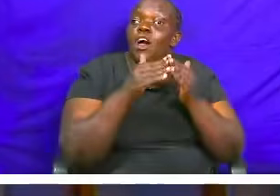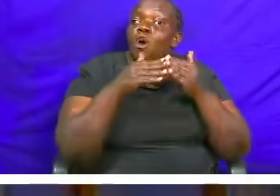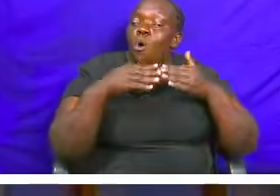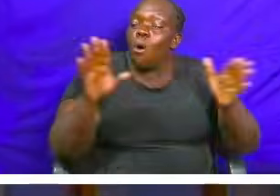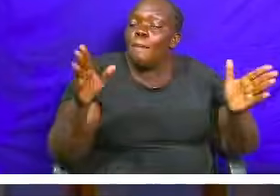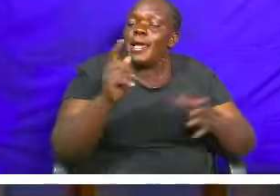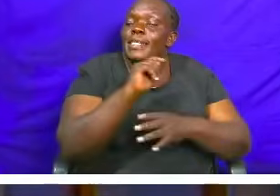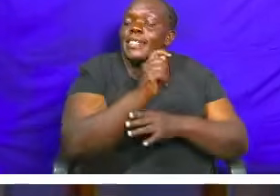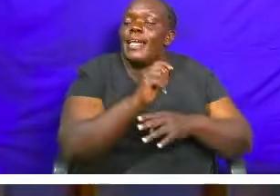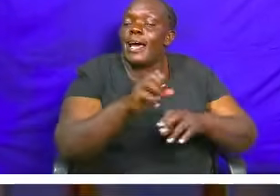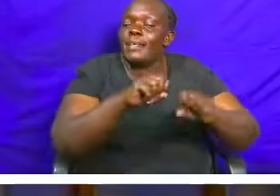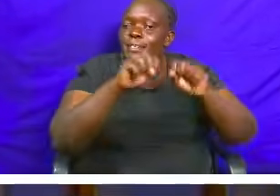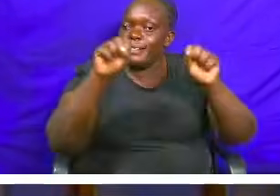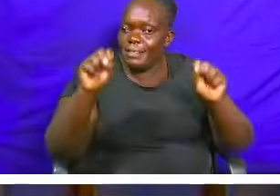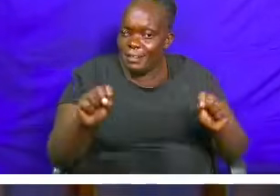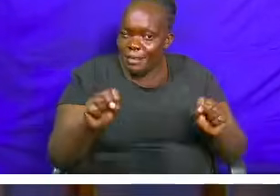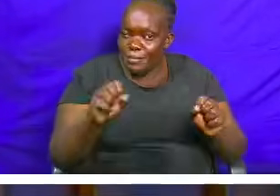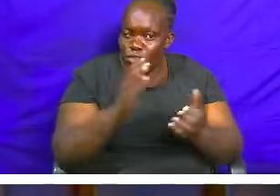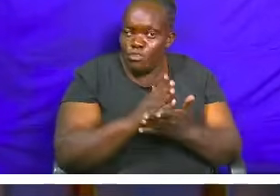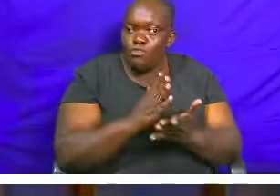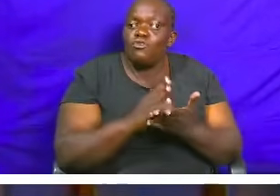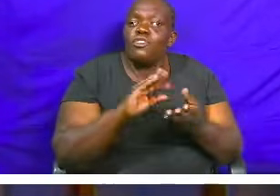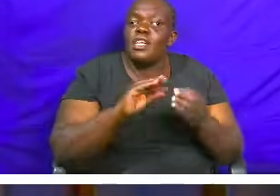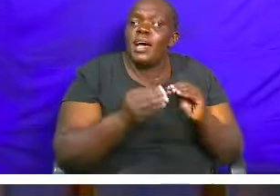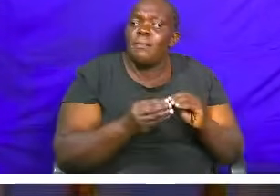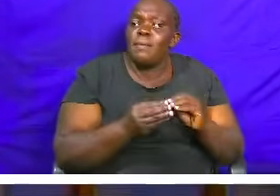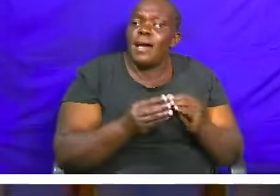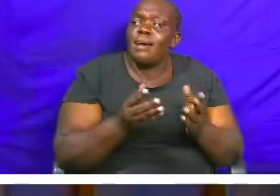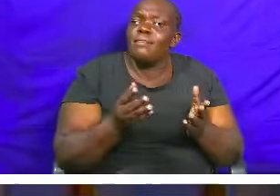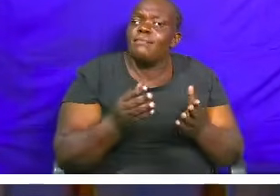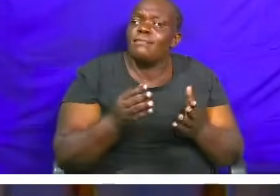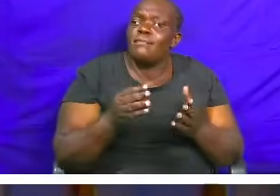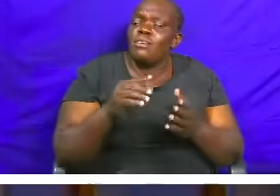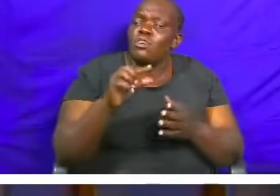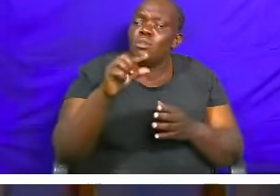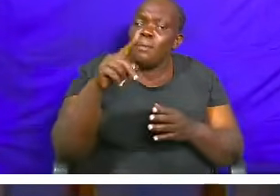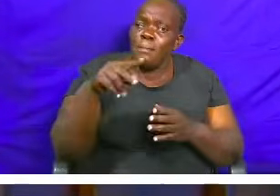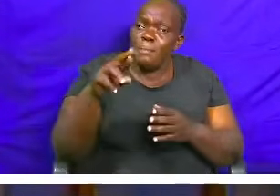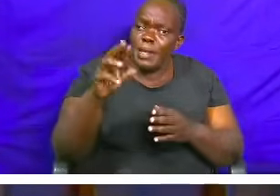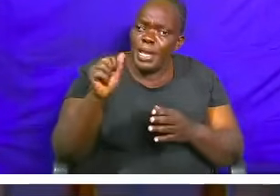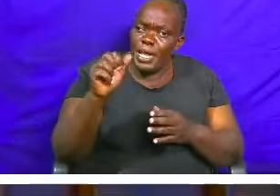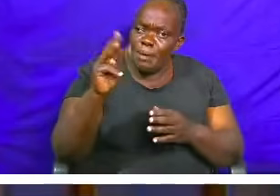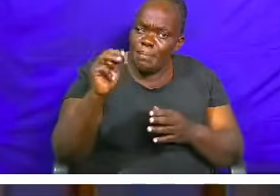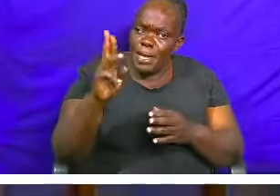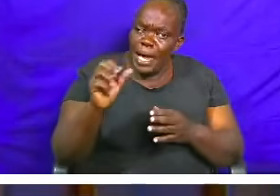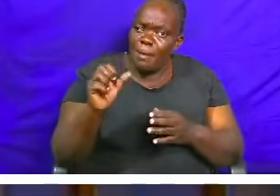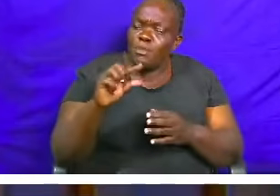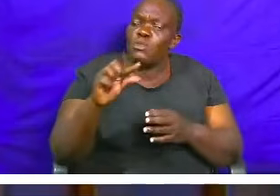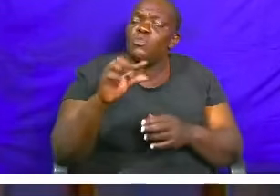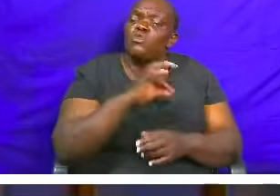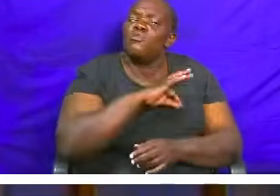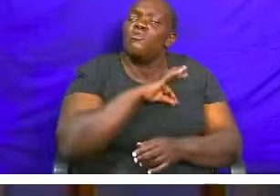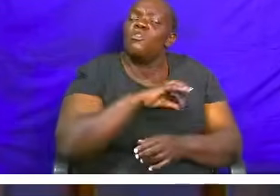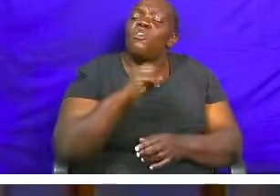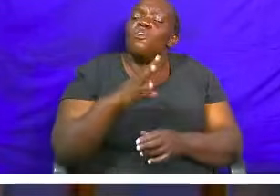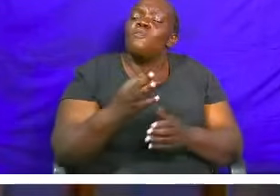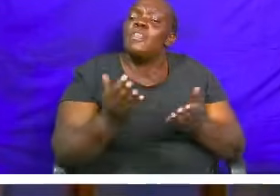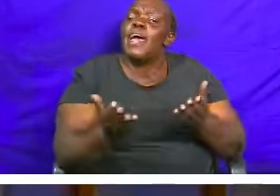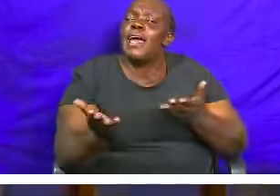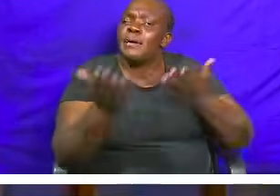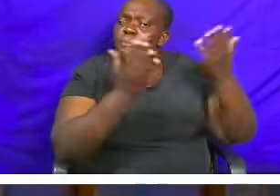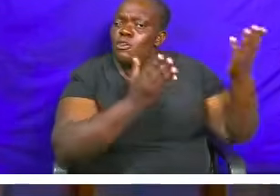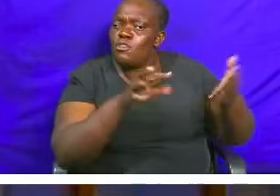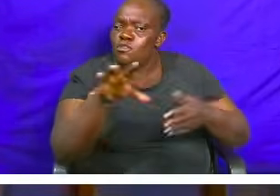system, there's a figure called a freight and premium, which is now the small profit of the importer plus the